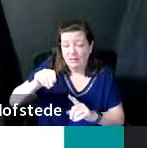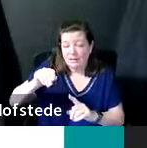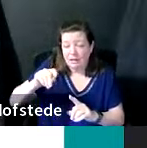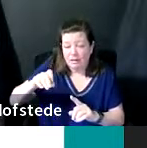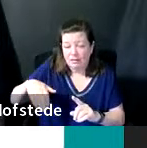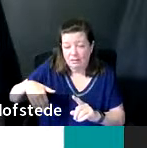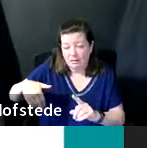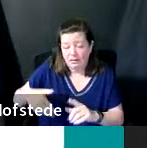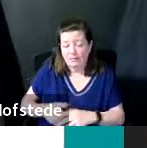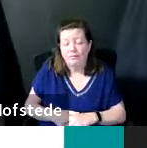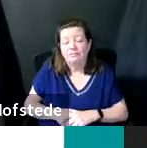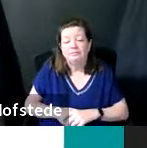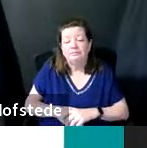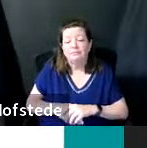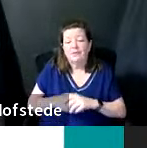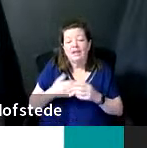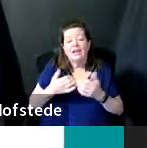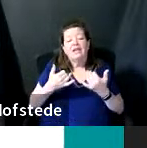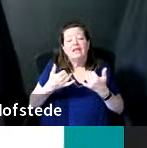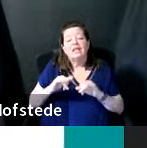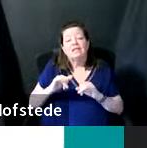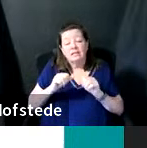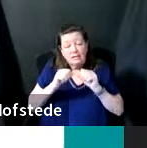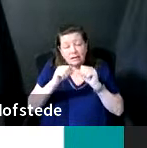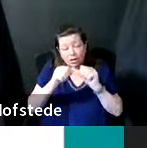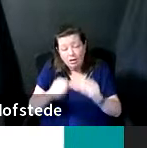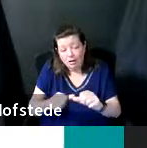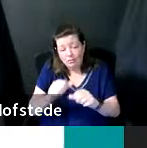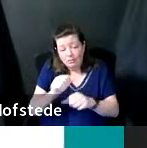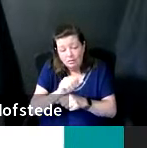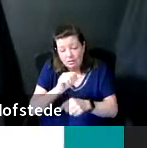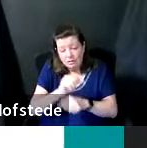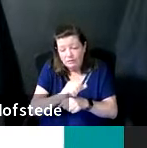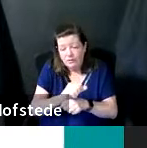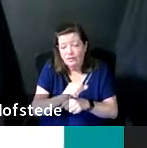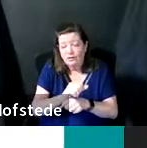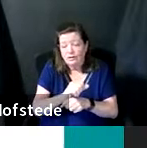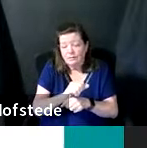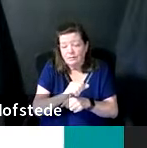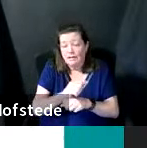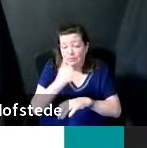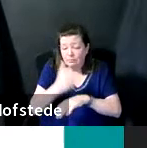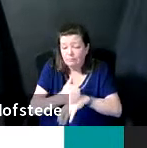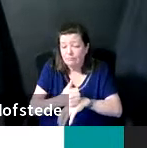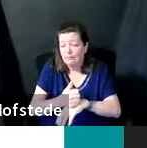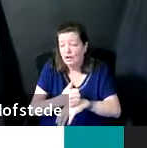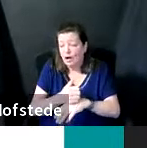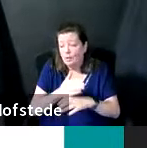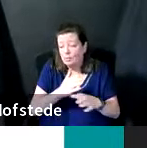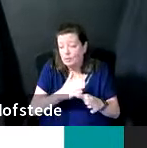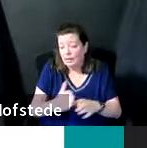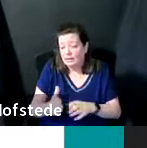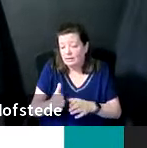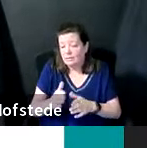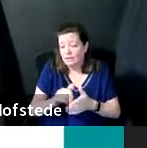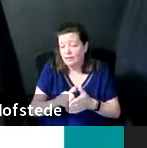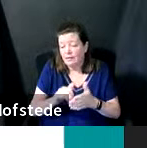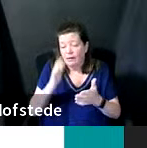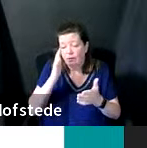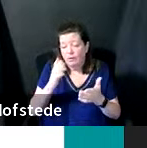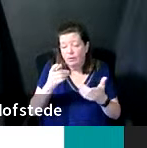is still an ongoing effort as we solidify our plans, but that's going to be in August.